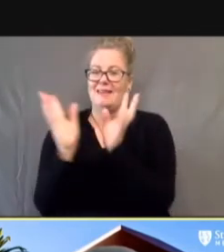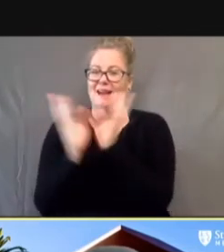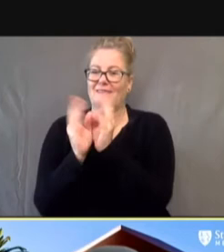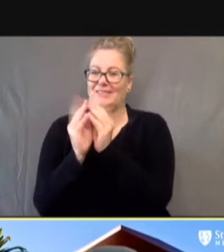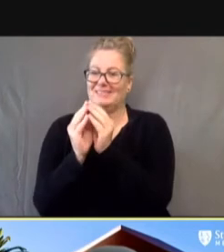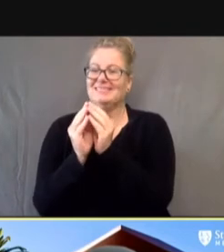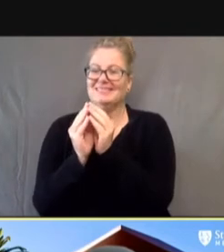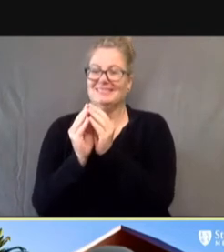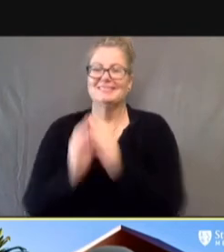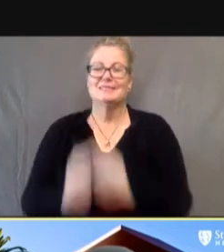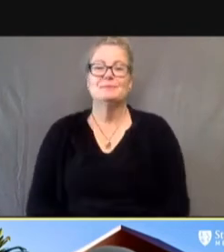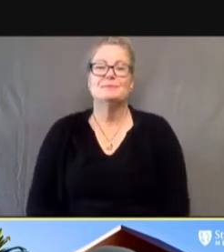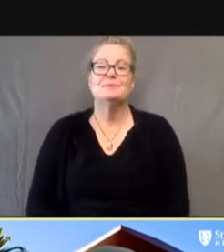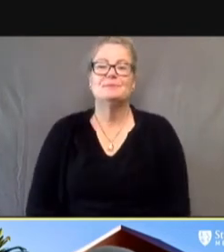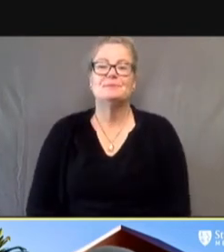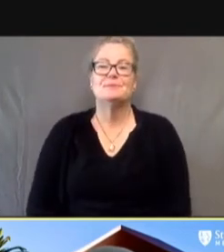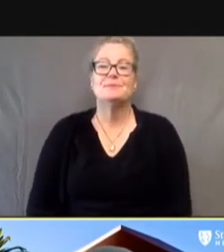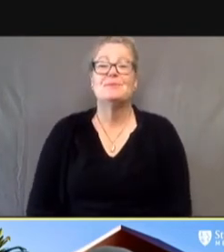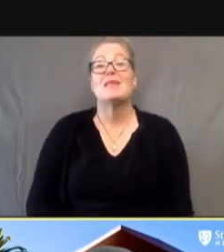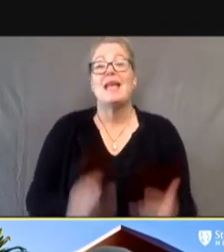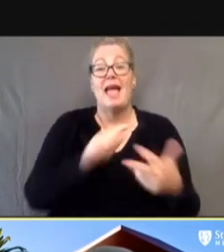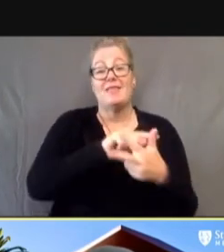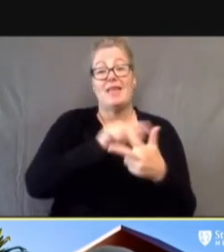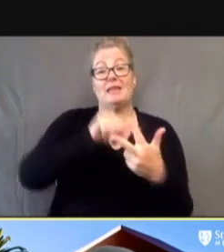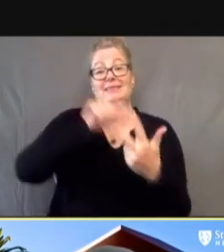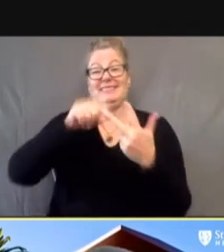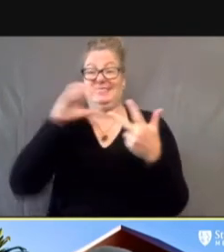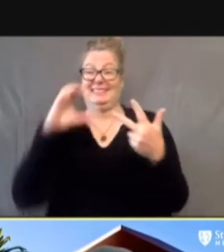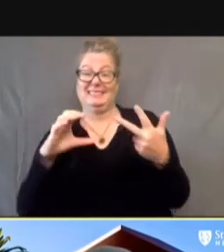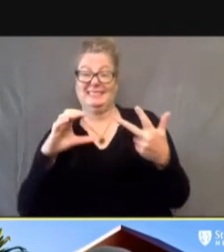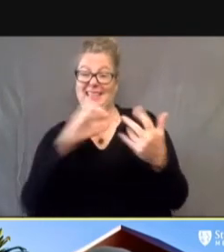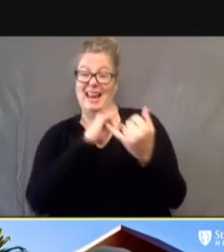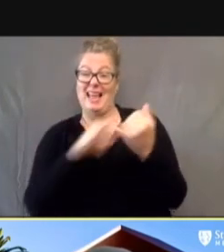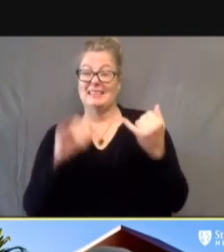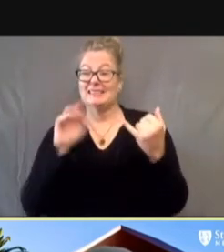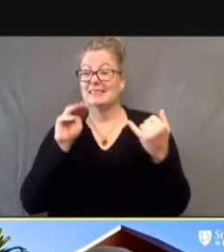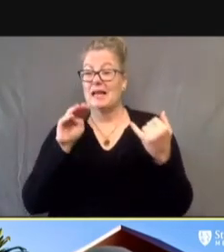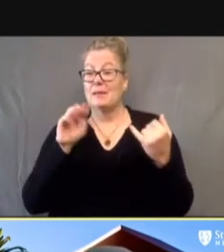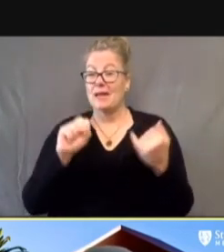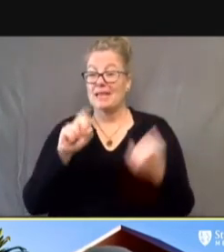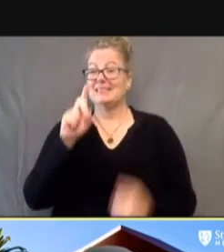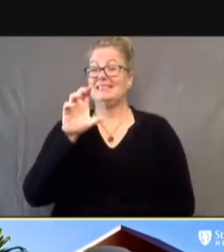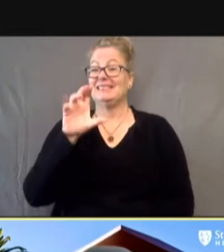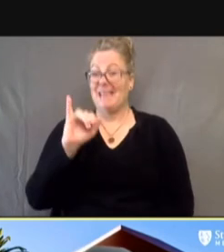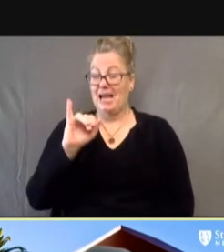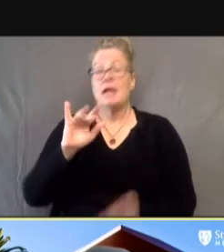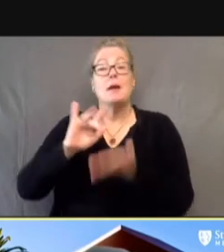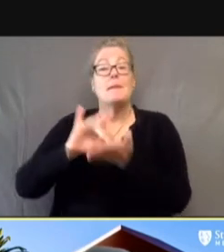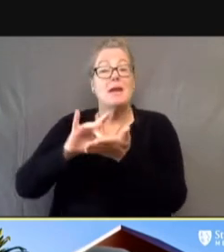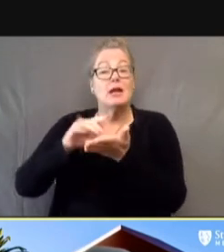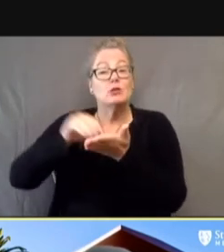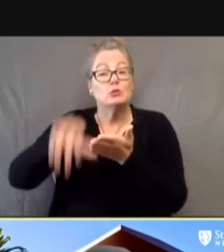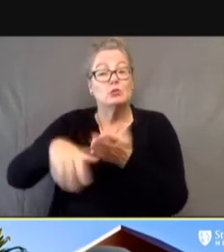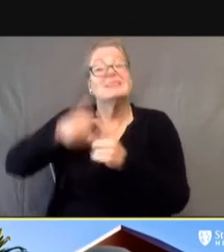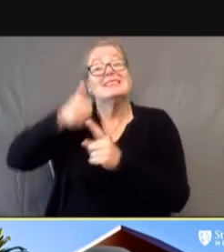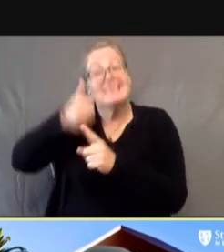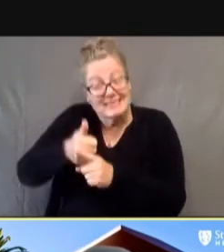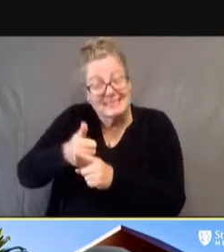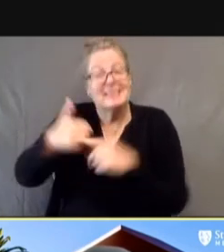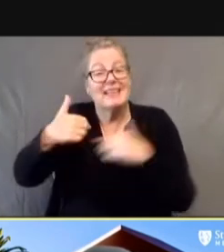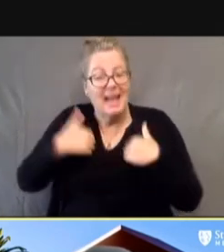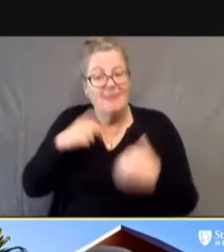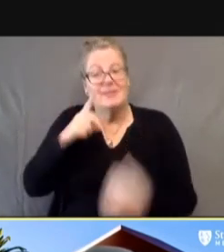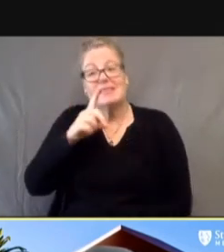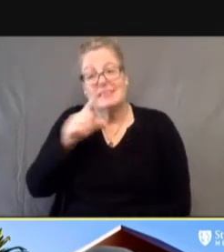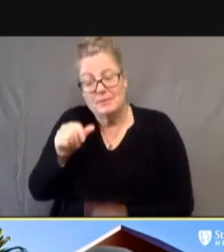with particularly looking at MSDCI and the fact that it is medical students with disability and chronic illness, we wanted to